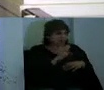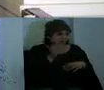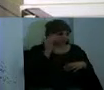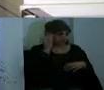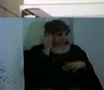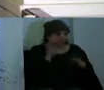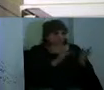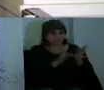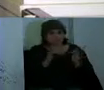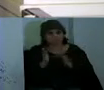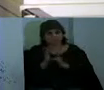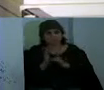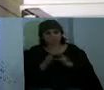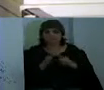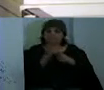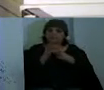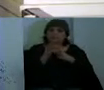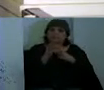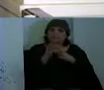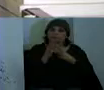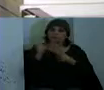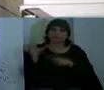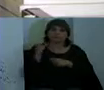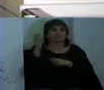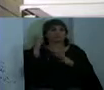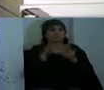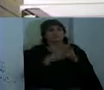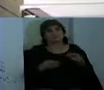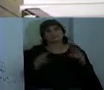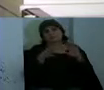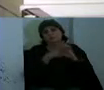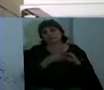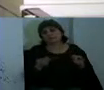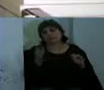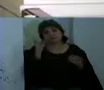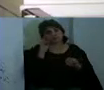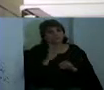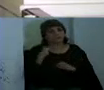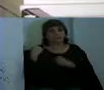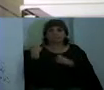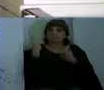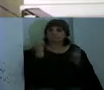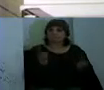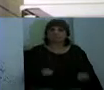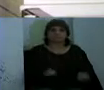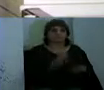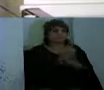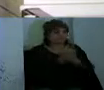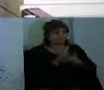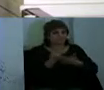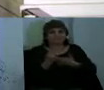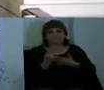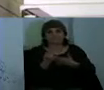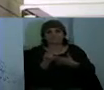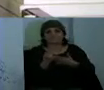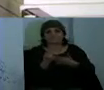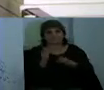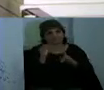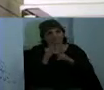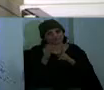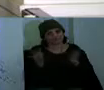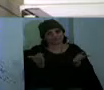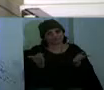Jesus, except for the Christmas stories that we've been hearing all week long. I'm going to remind you of them